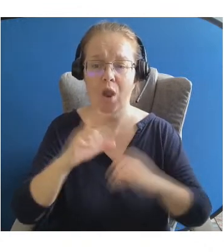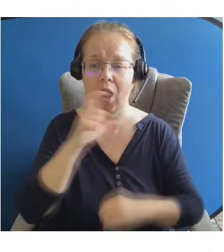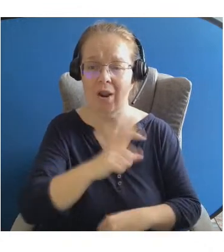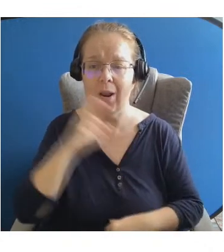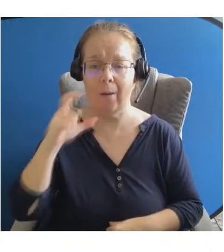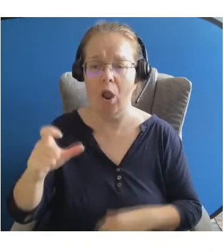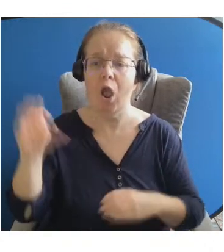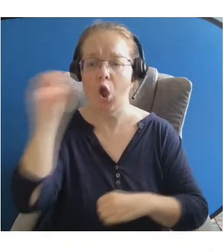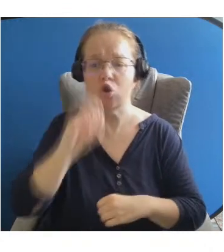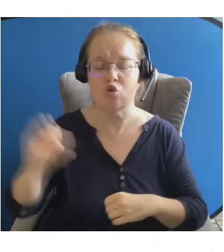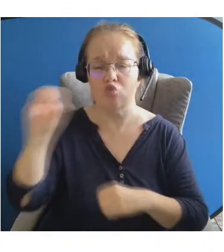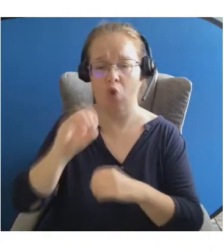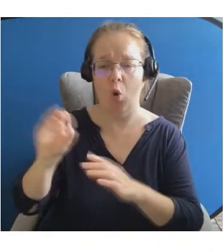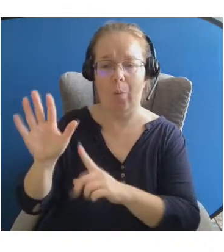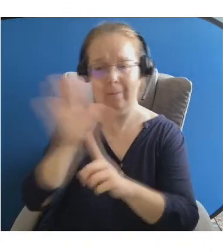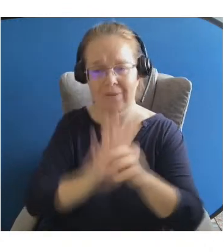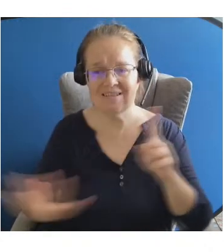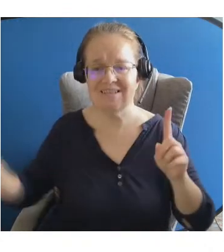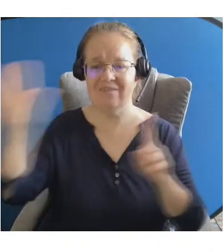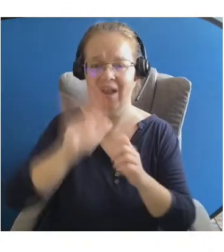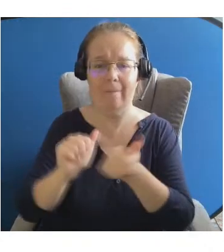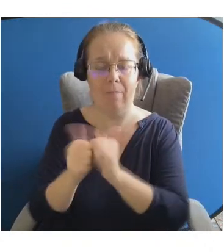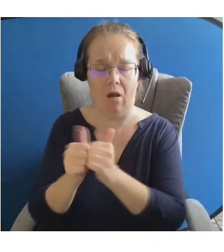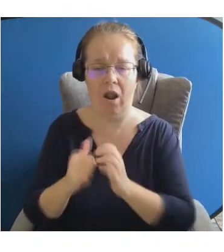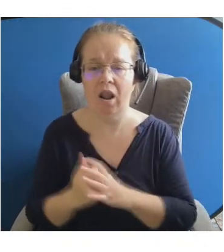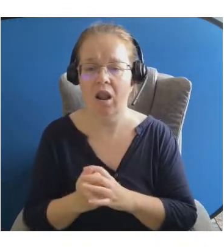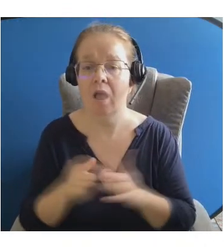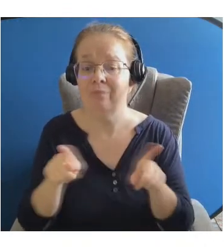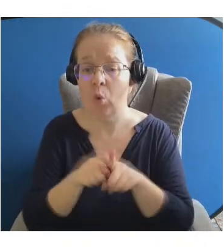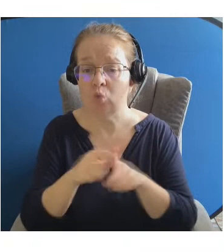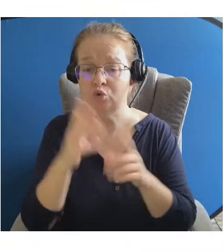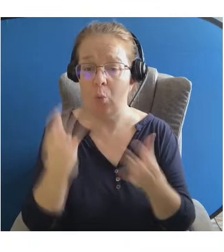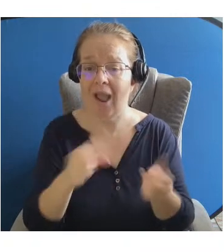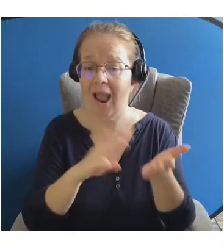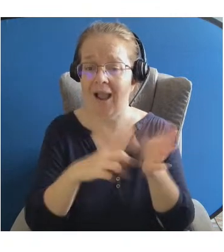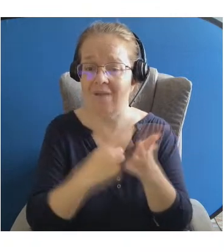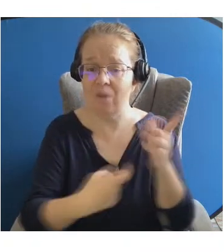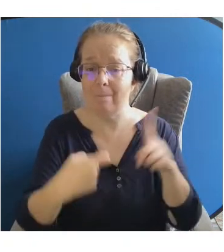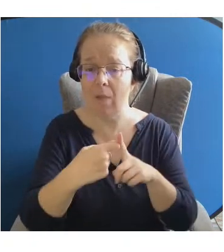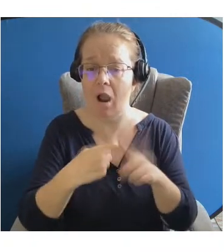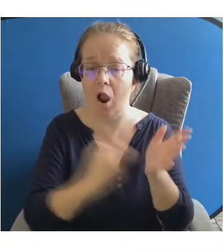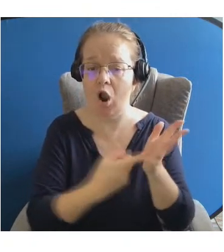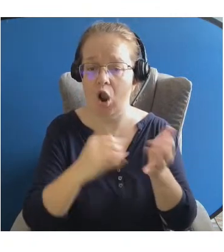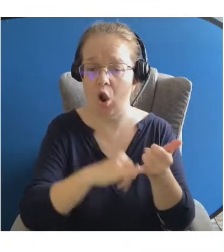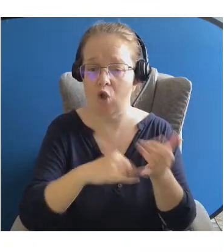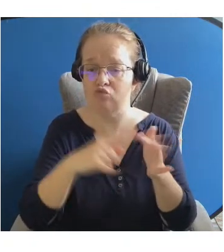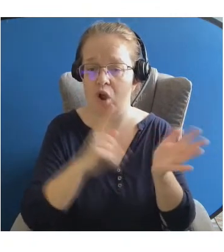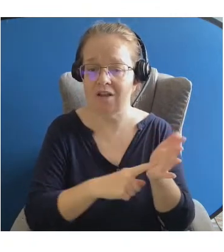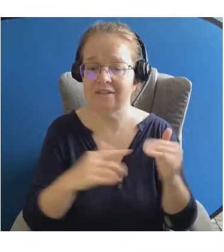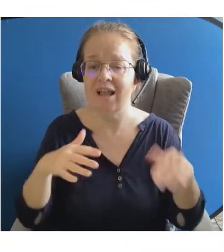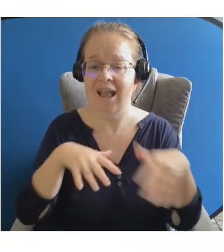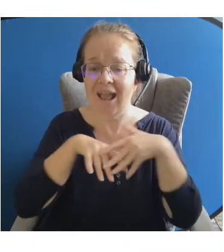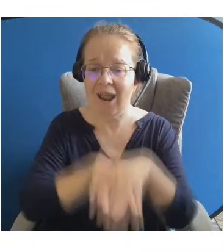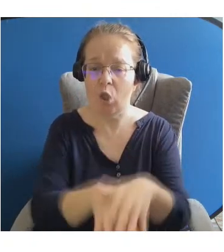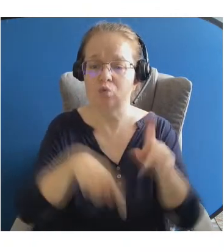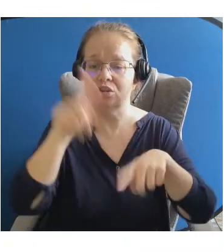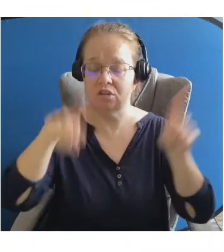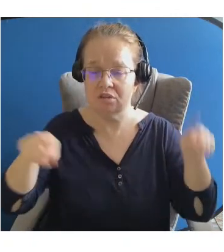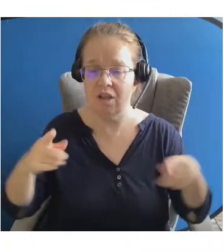Partners. And we also have Mark Russell, Inclusion and Diversity Quality Manager